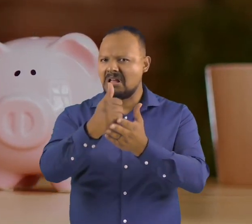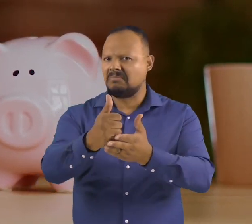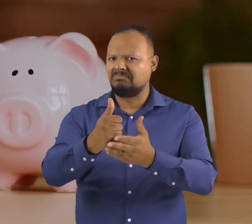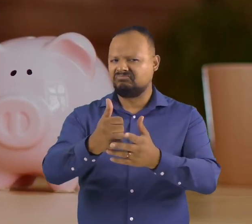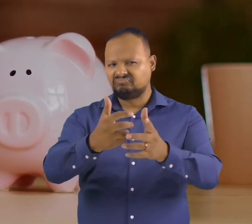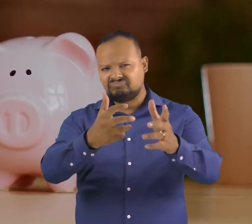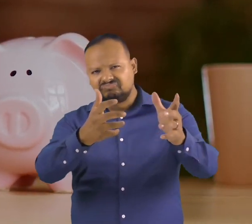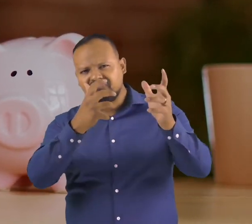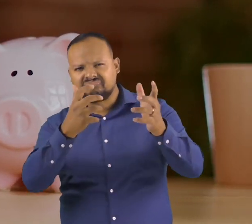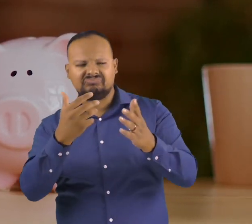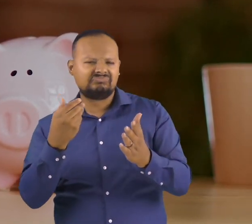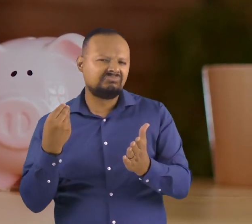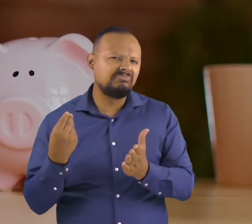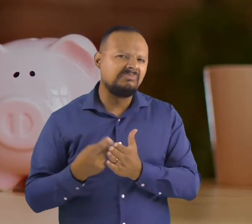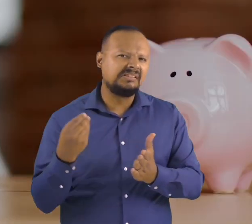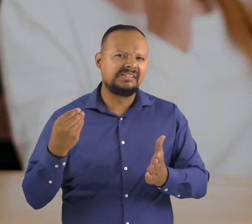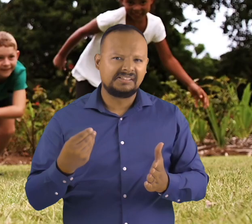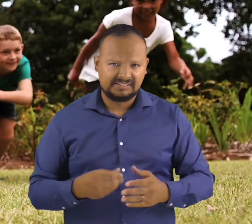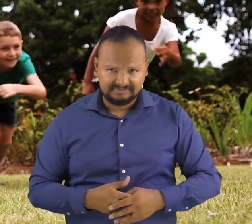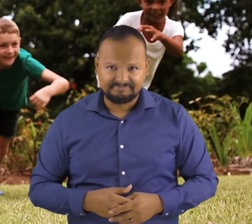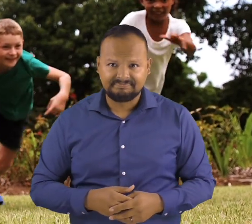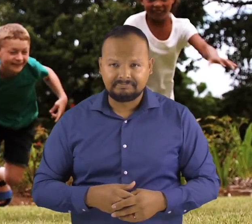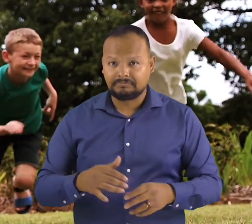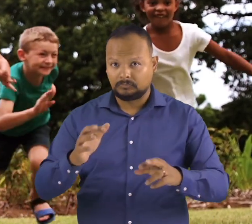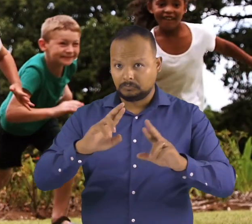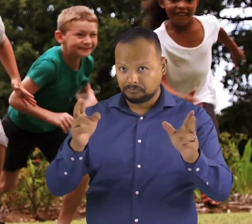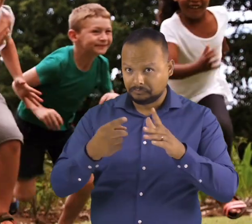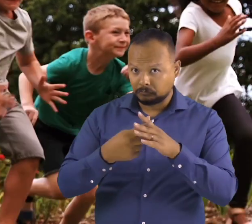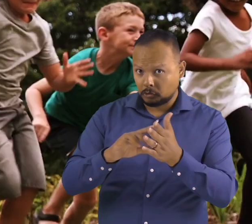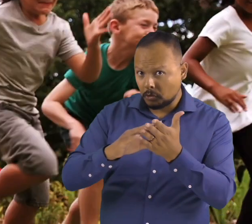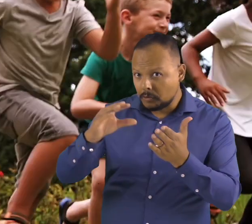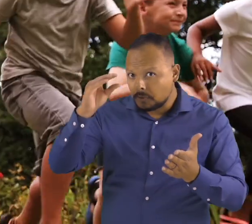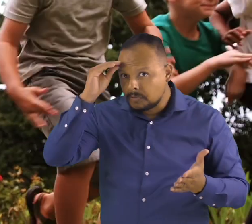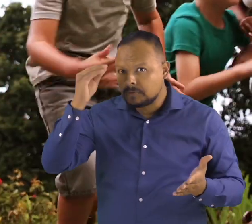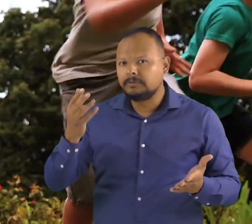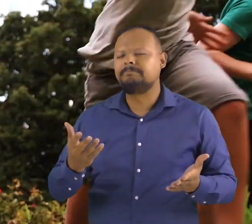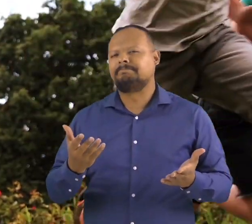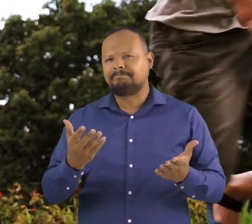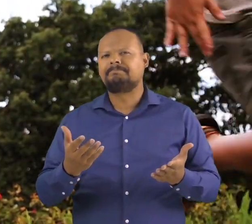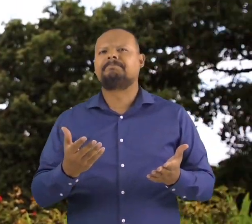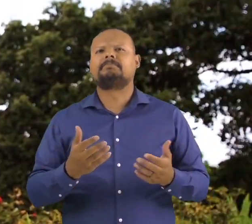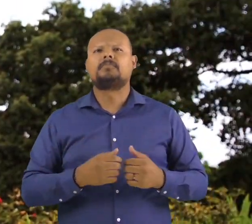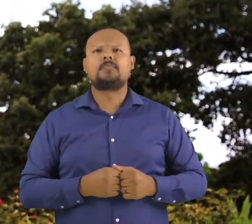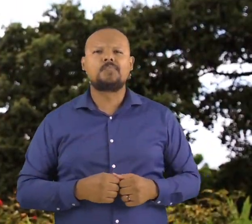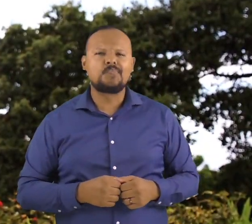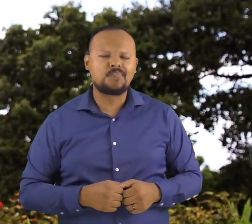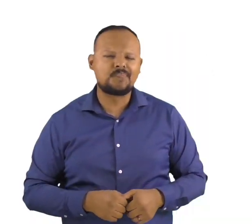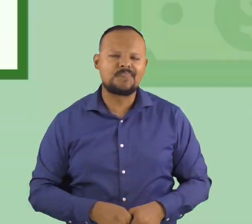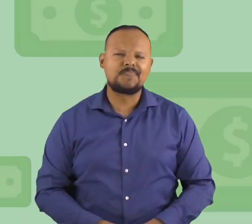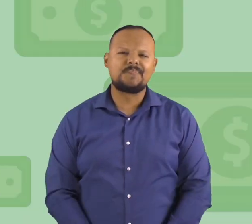literate. Ready to get started? Let's go!